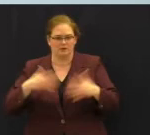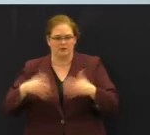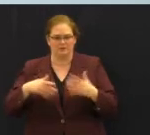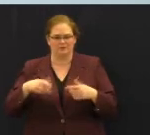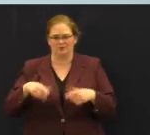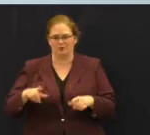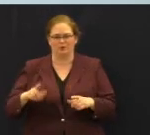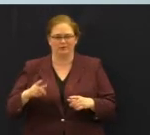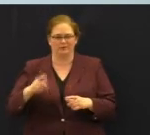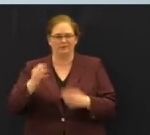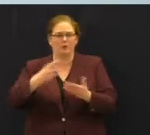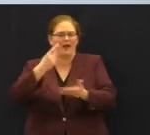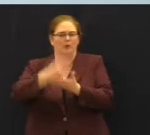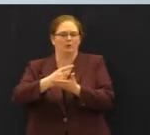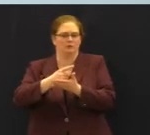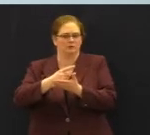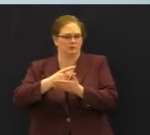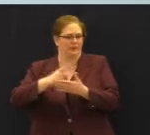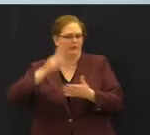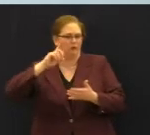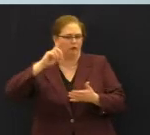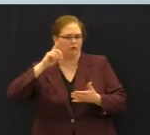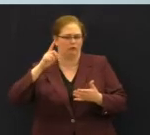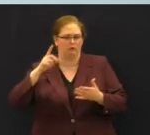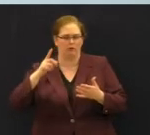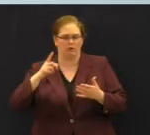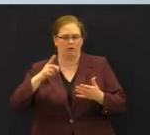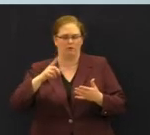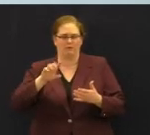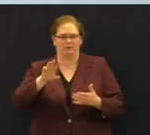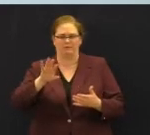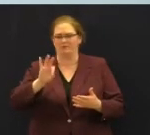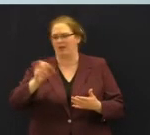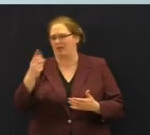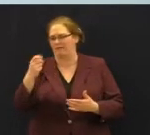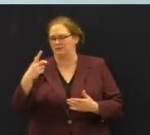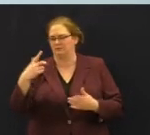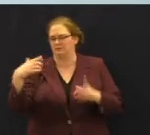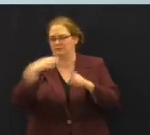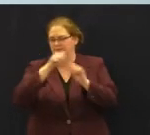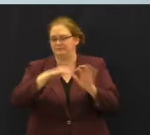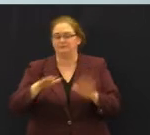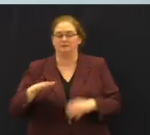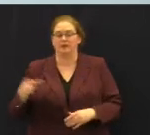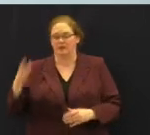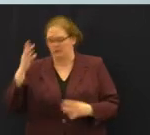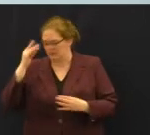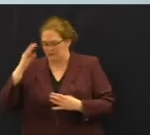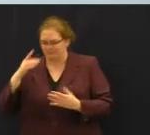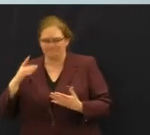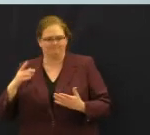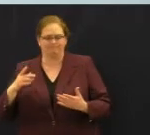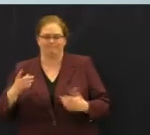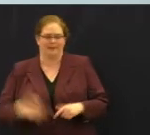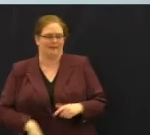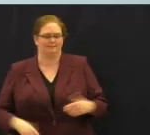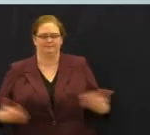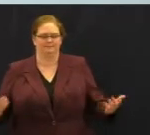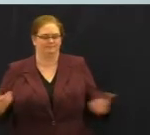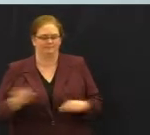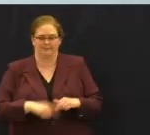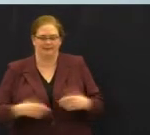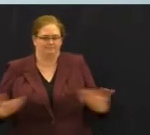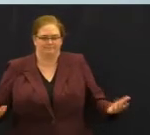of a few hours and a day. And they realized that, well, we're not going to be able to do this. We came to